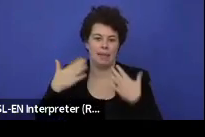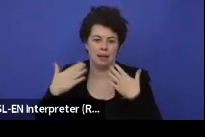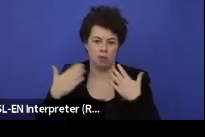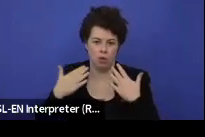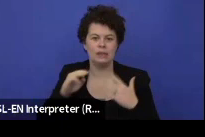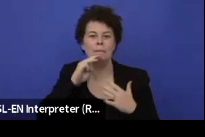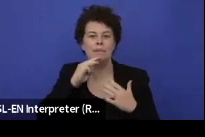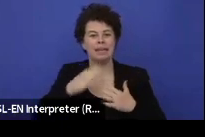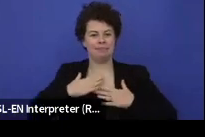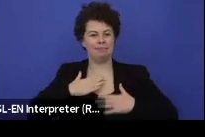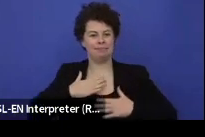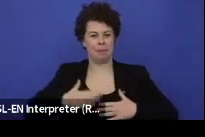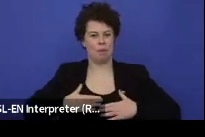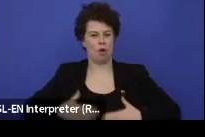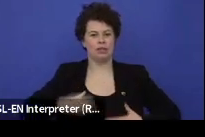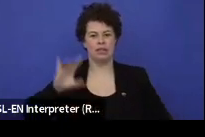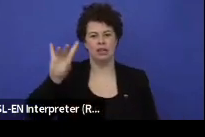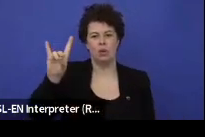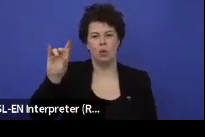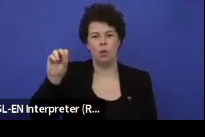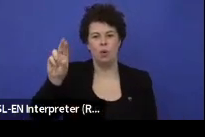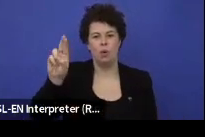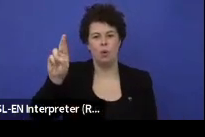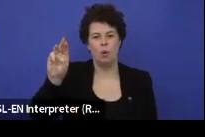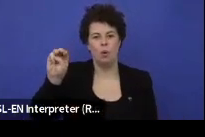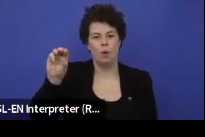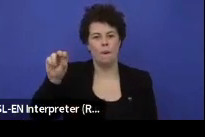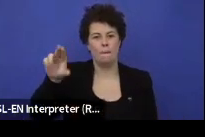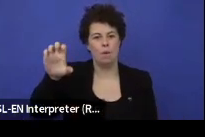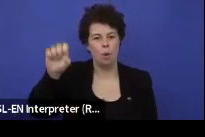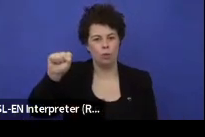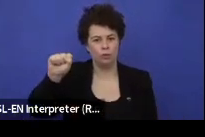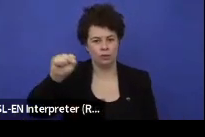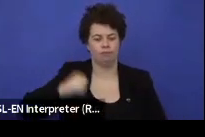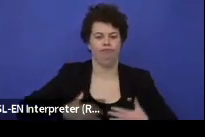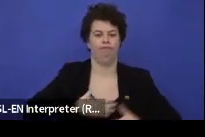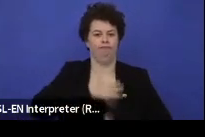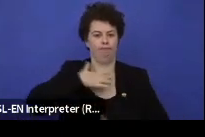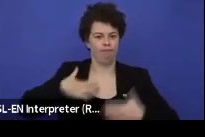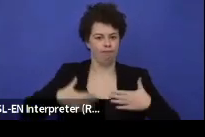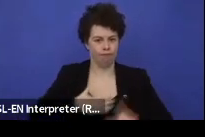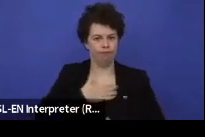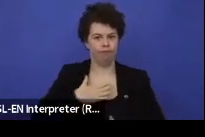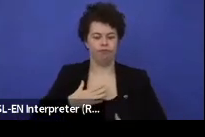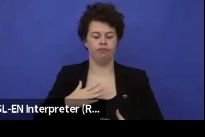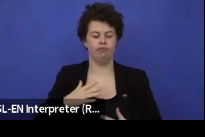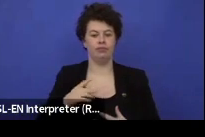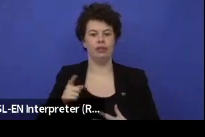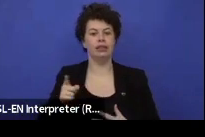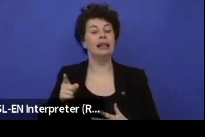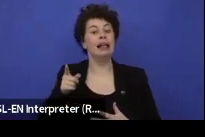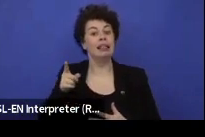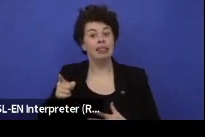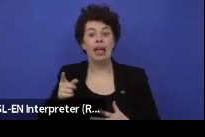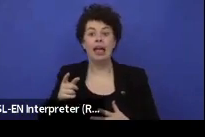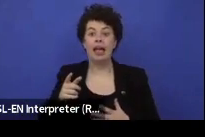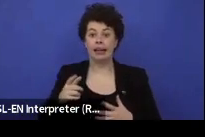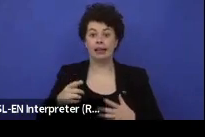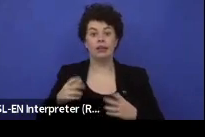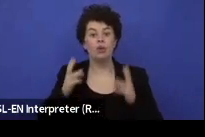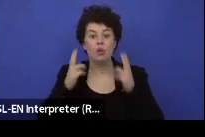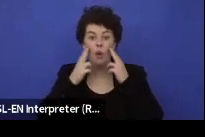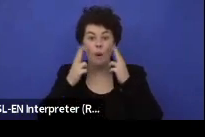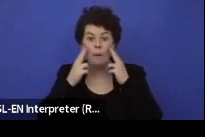hormones that are produced by the ovaries, they stop being produced. So that's